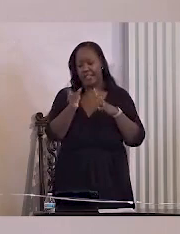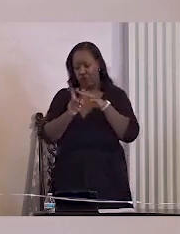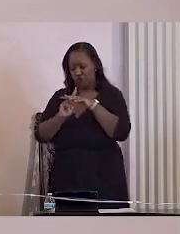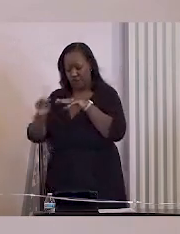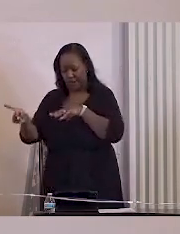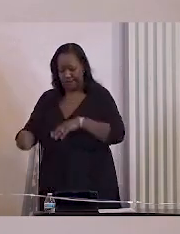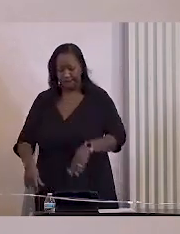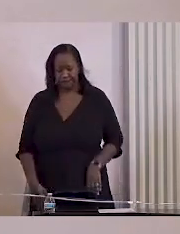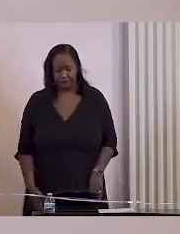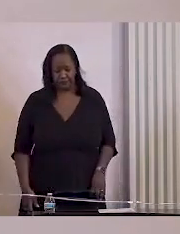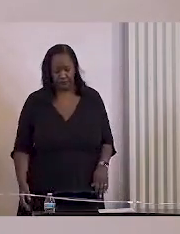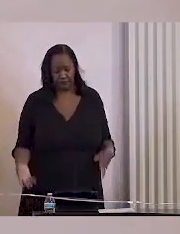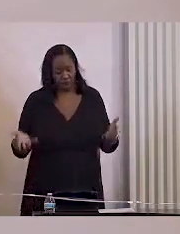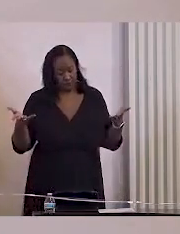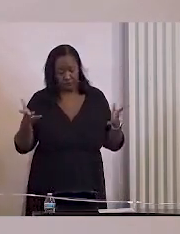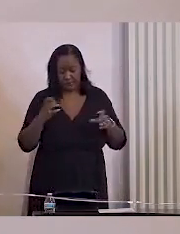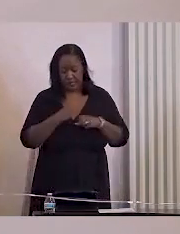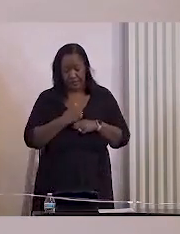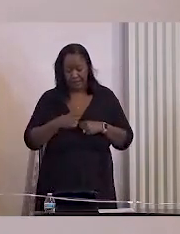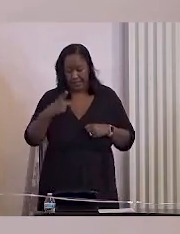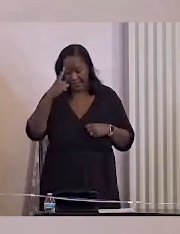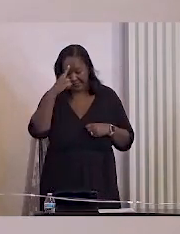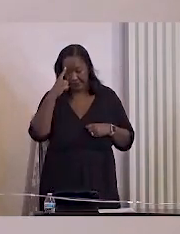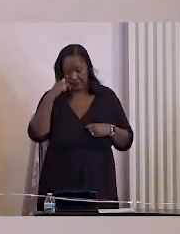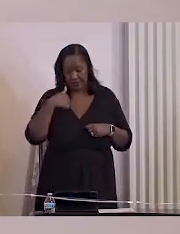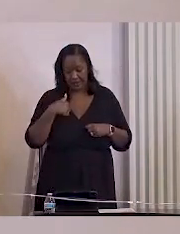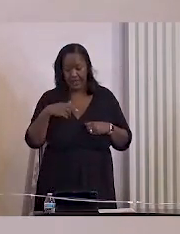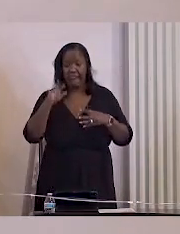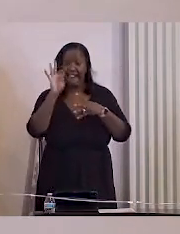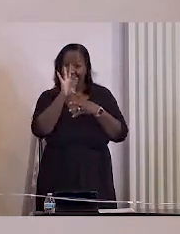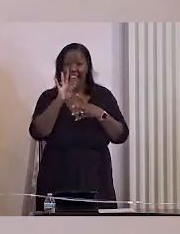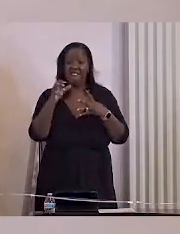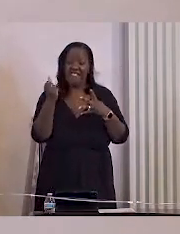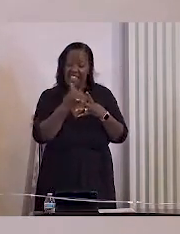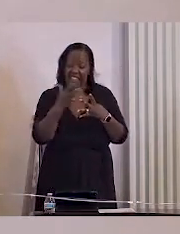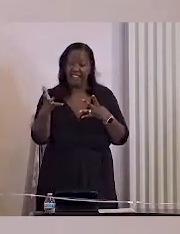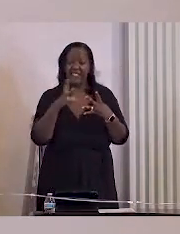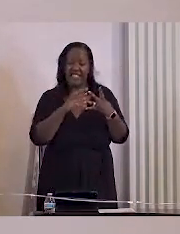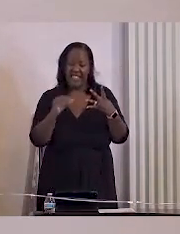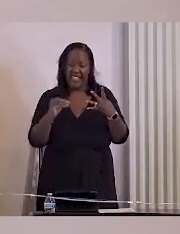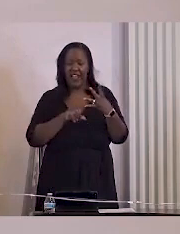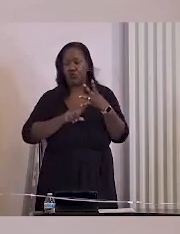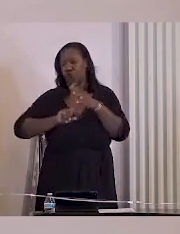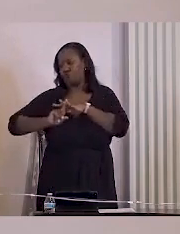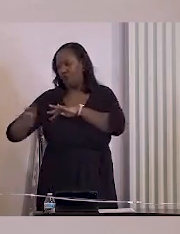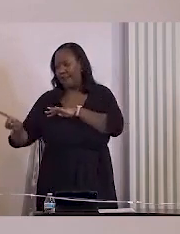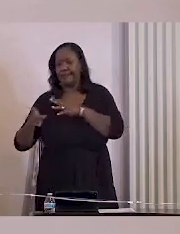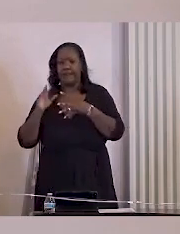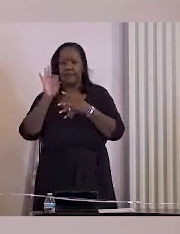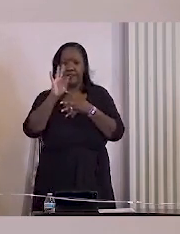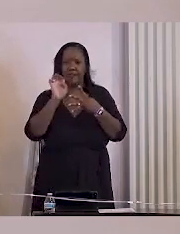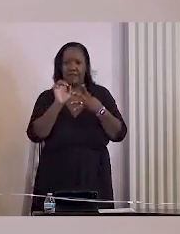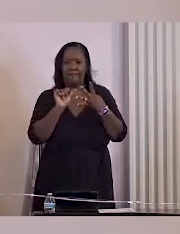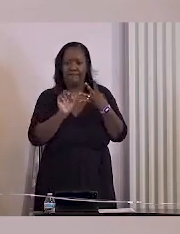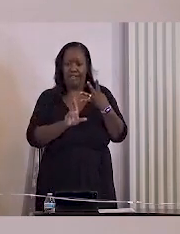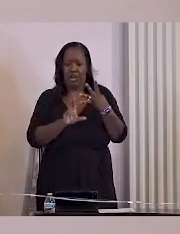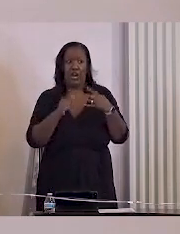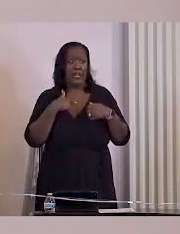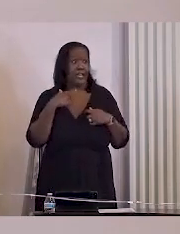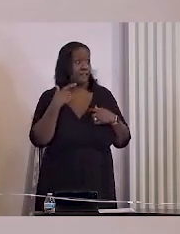It made sense to me. There was no reason to stick around if I was afraid of something or